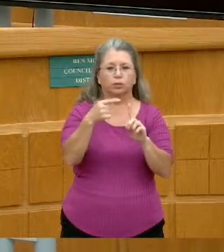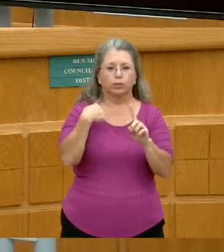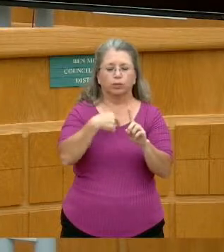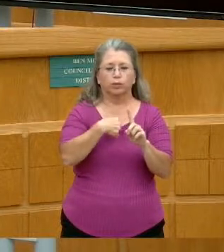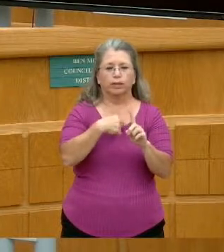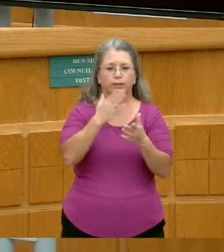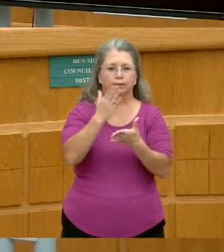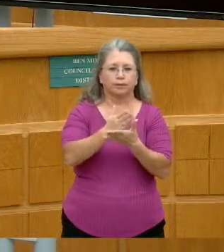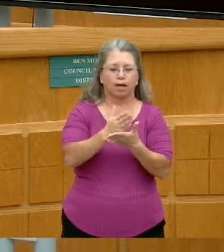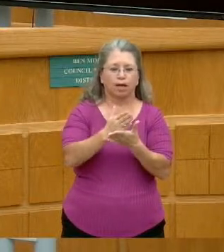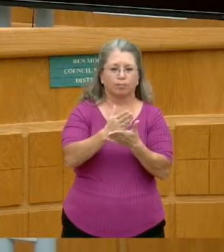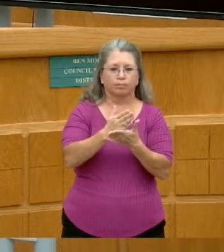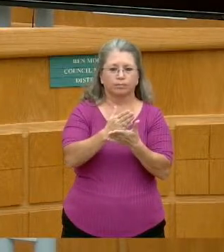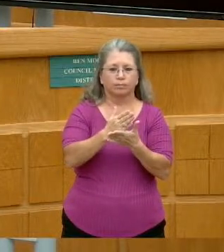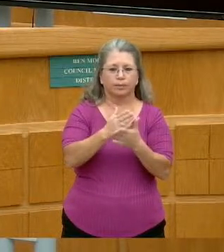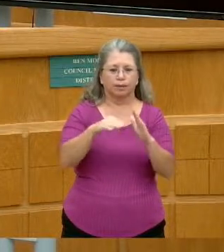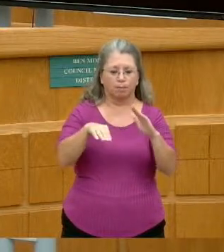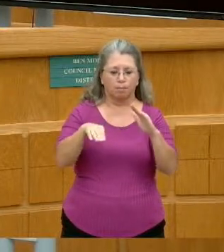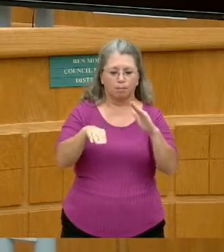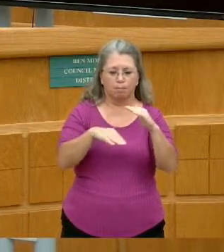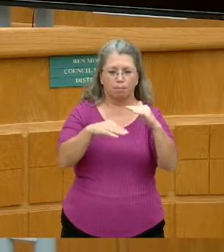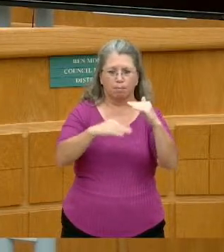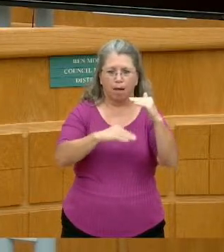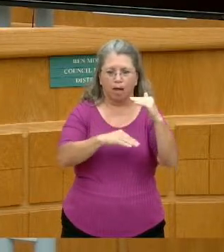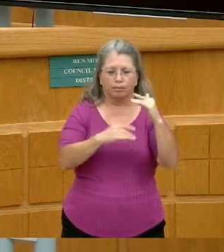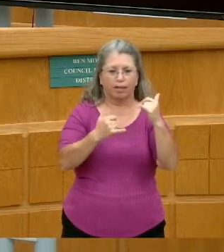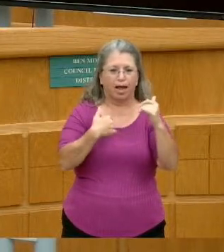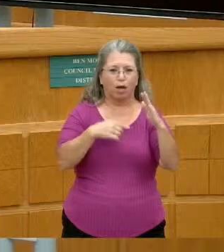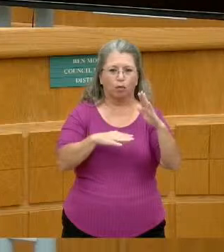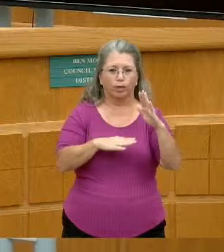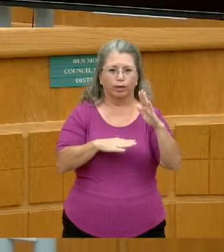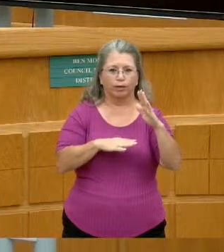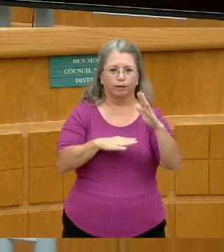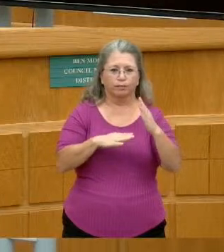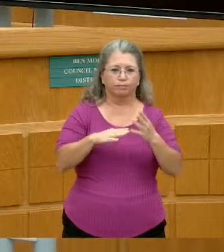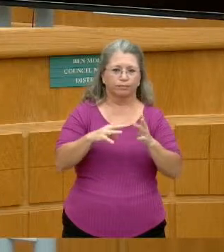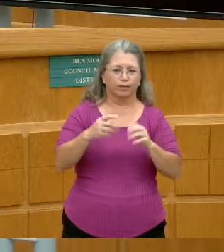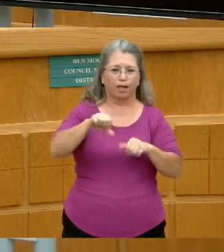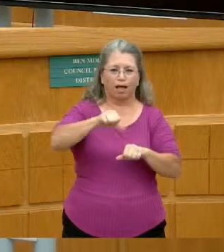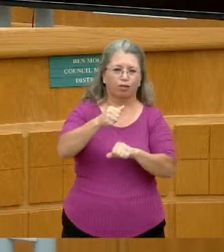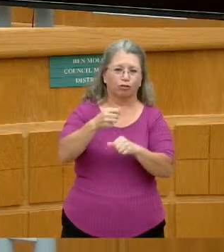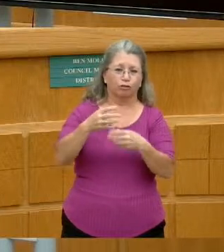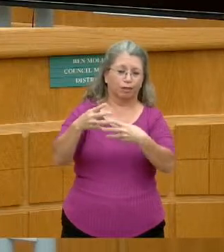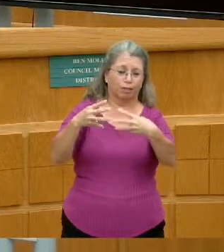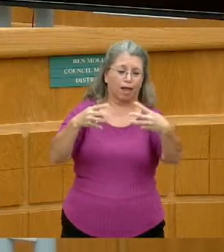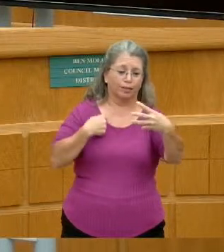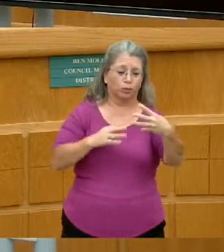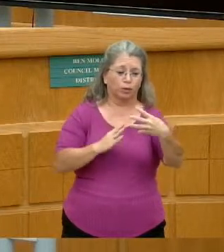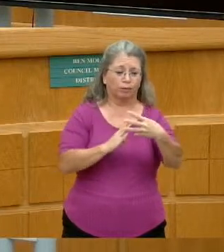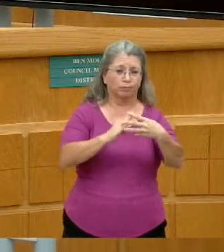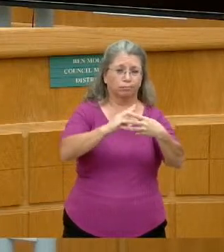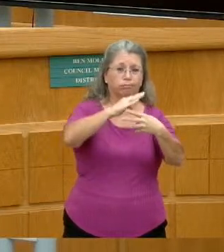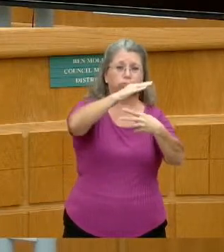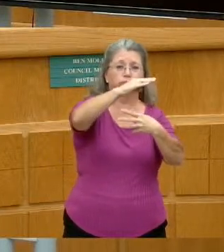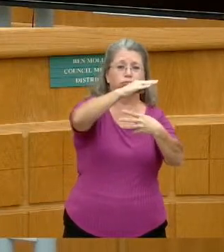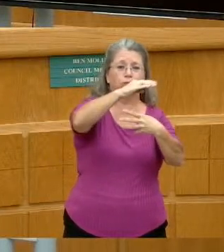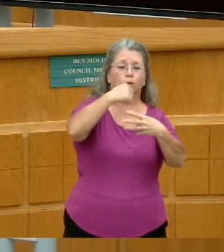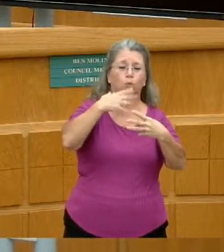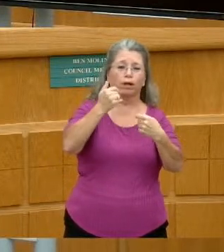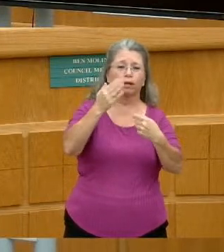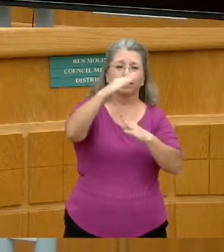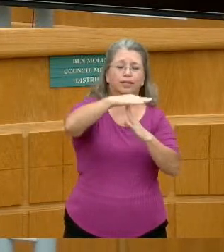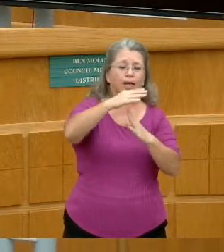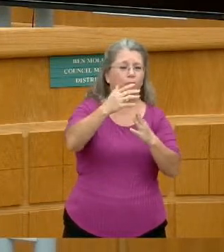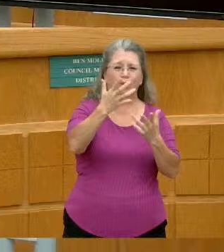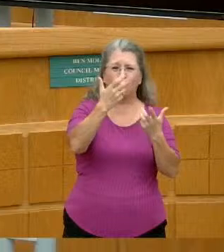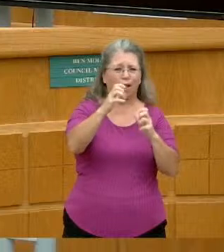the bottom, when we started crossing the other lines. And now we've risen all the way to the top, and this is not a place that we want to be. We want to be